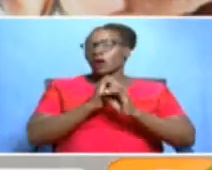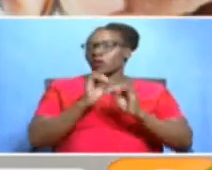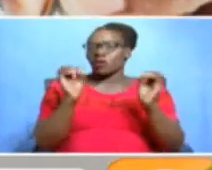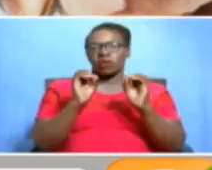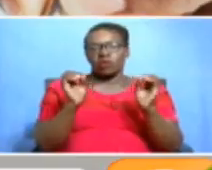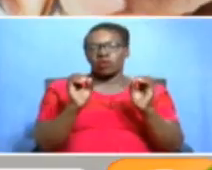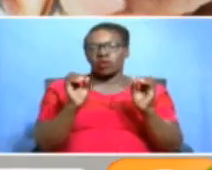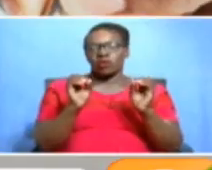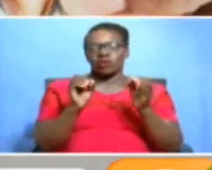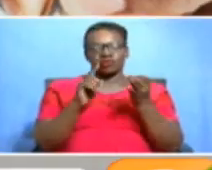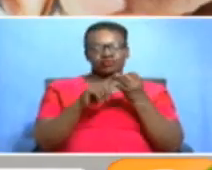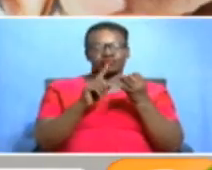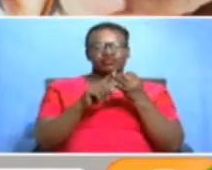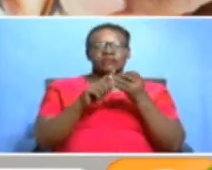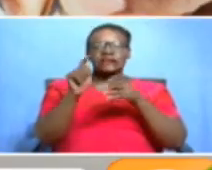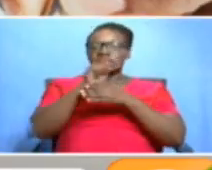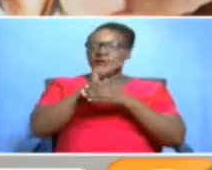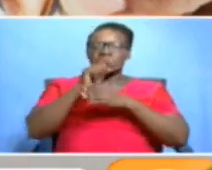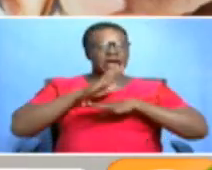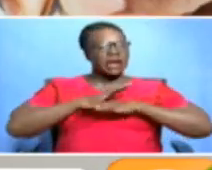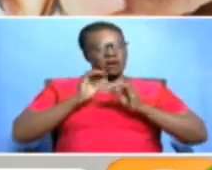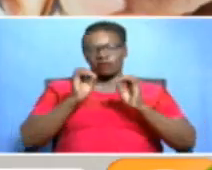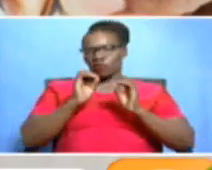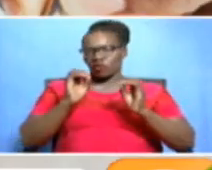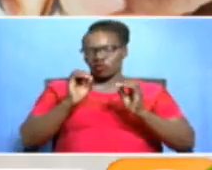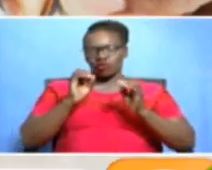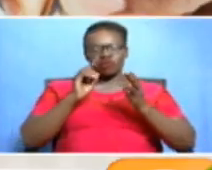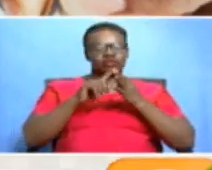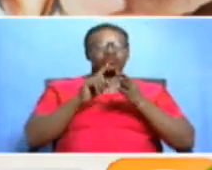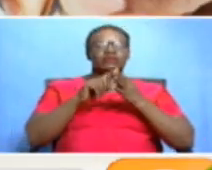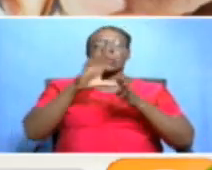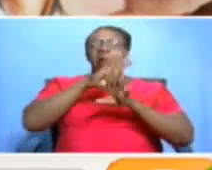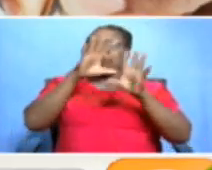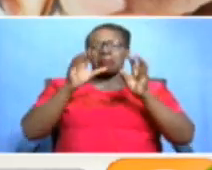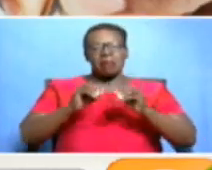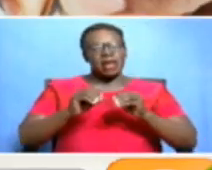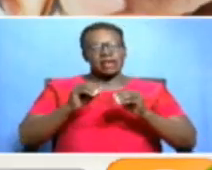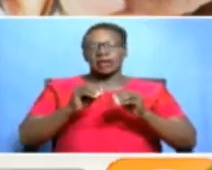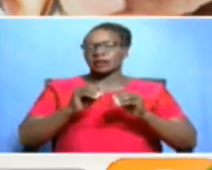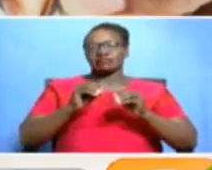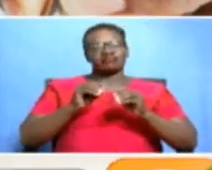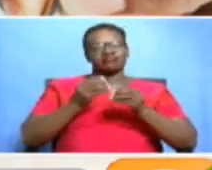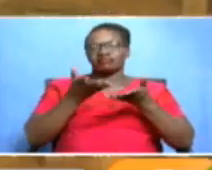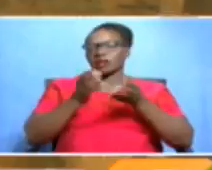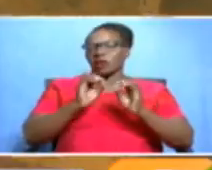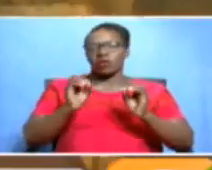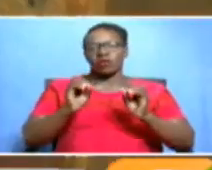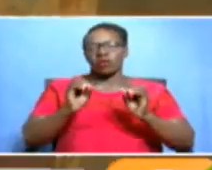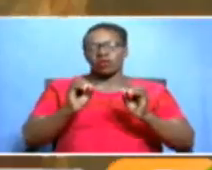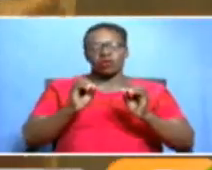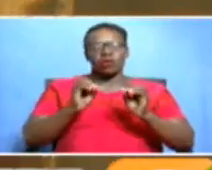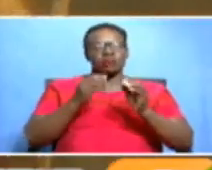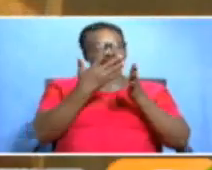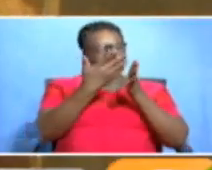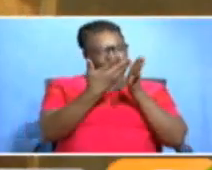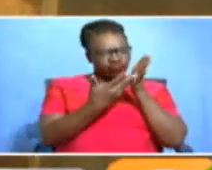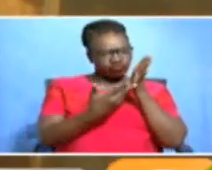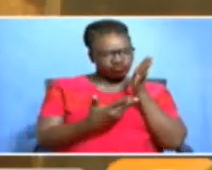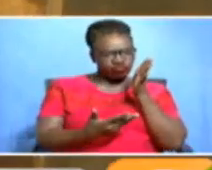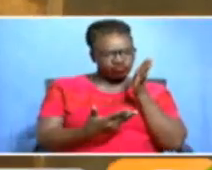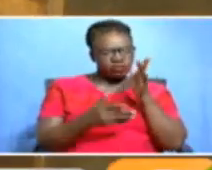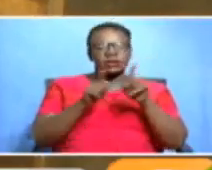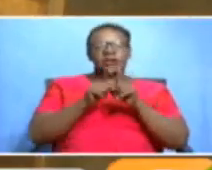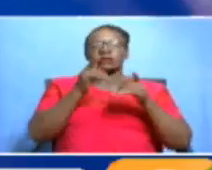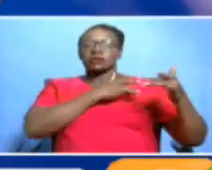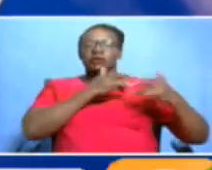project. There was inadequate training of teachers and there lacked a budget set aside to cater for the process. These being similar concerns raised by